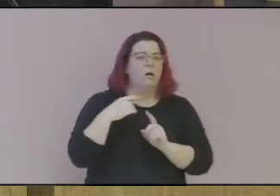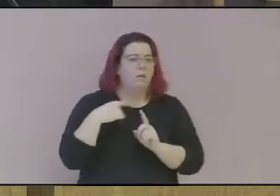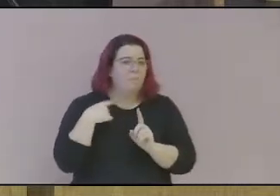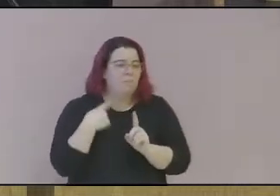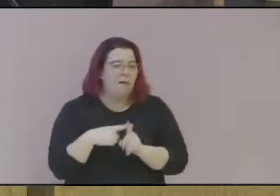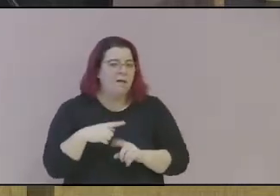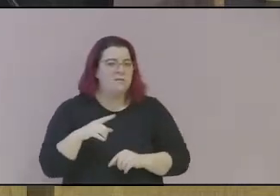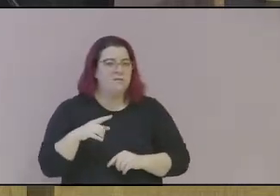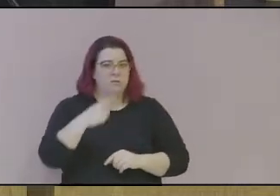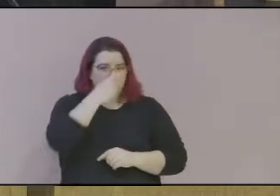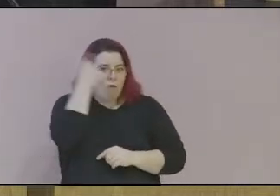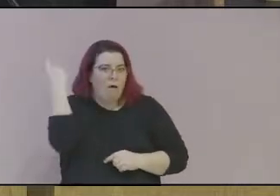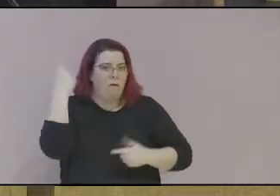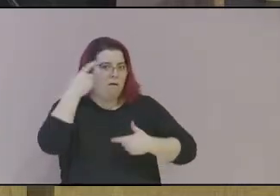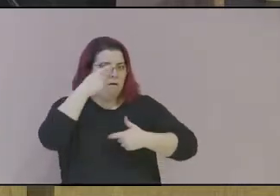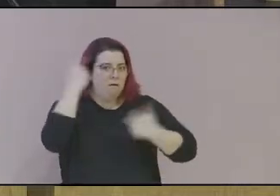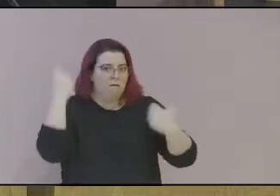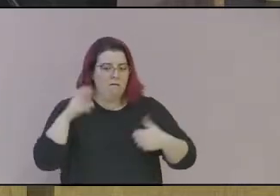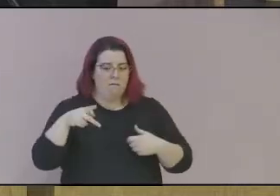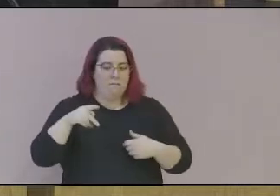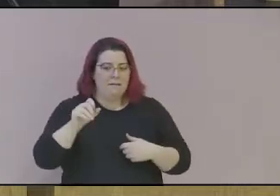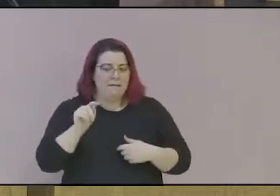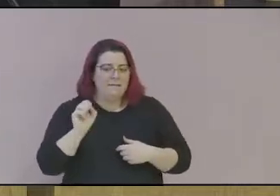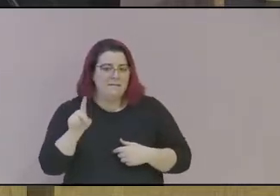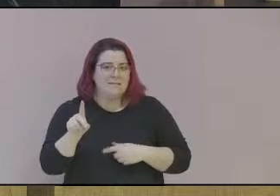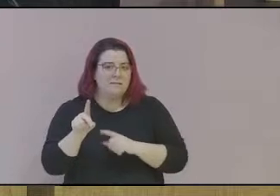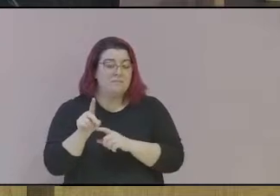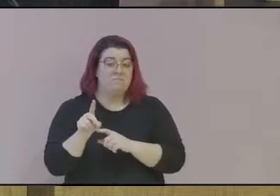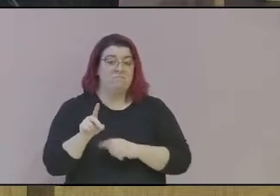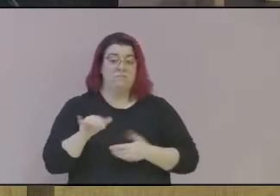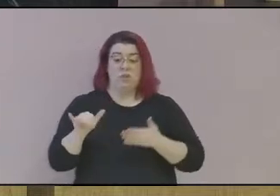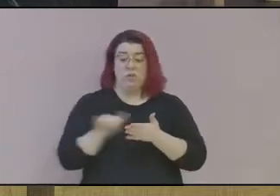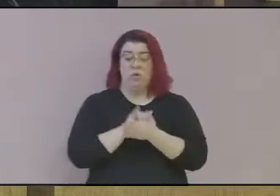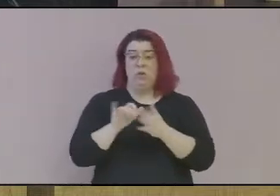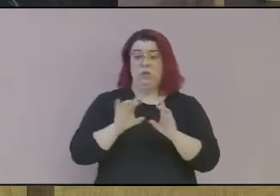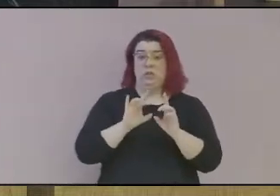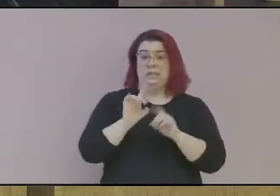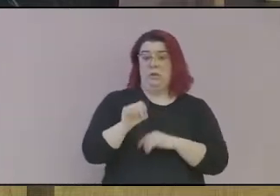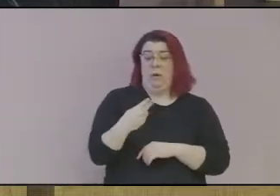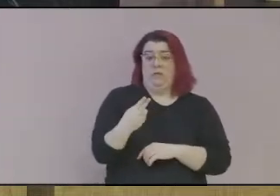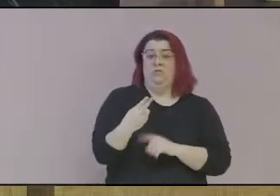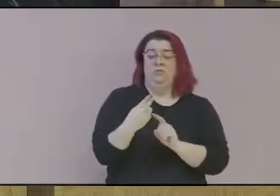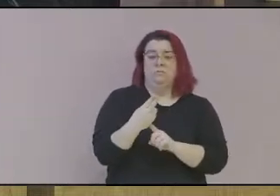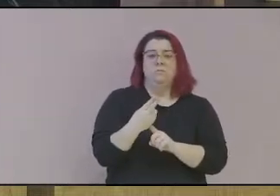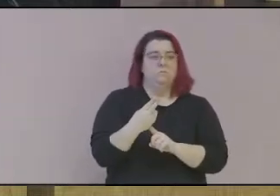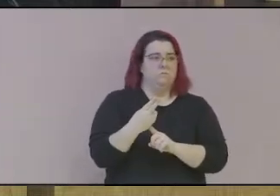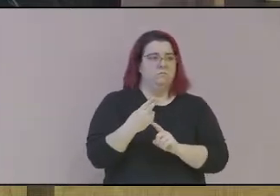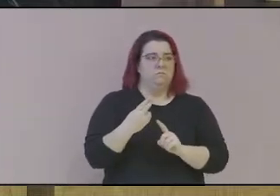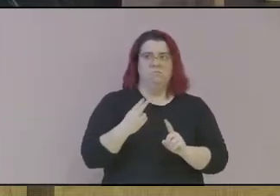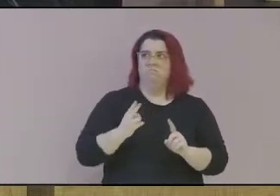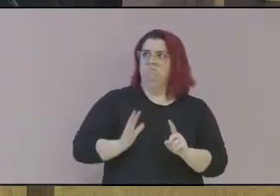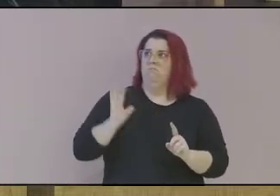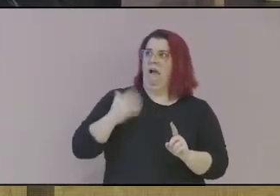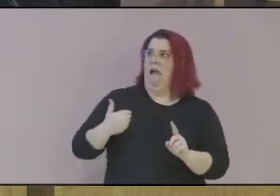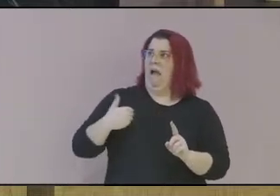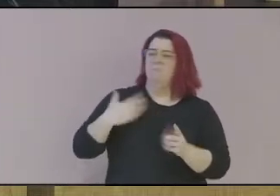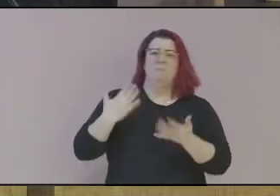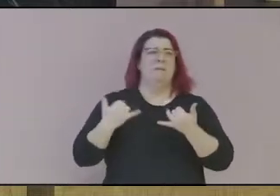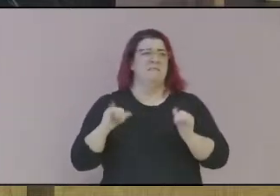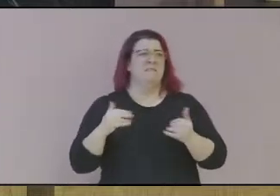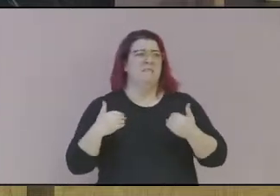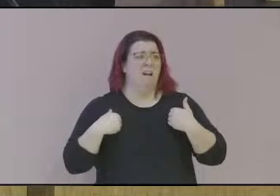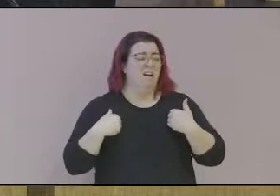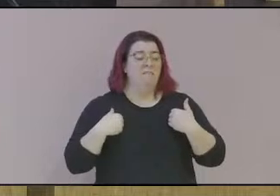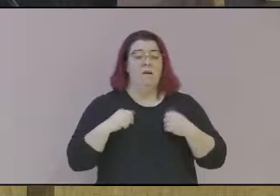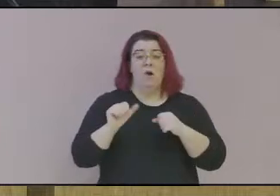PTSD. That New York State Department of Health, in fact, they may still have a COVID PTSD webpage up, a lot